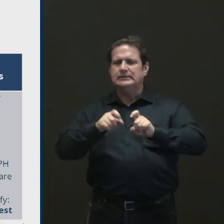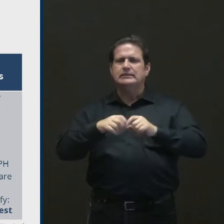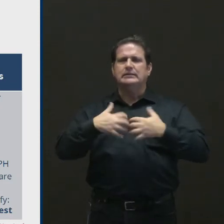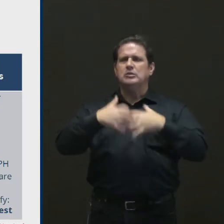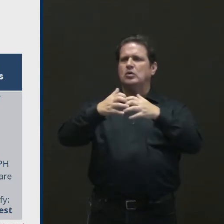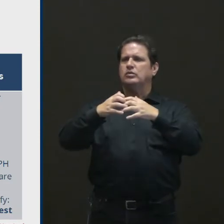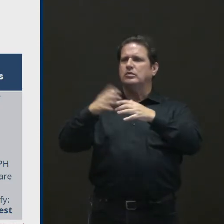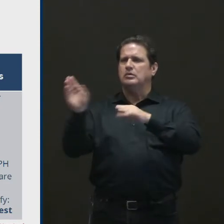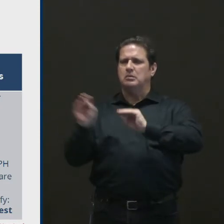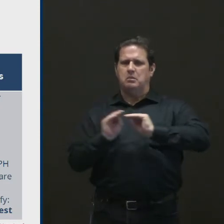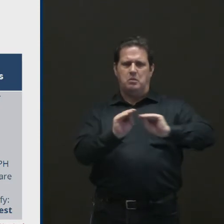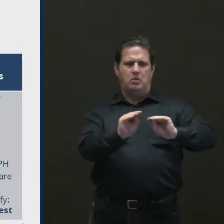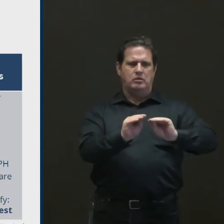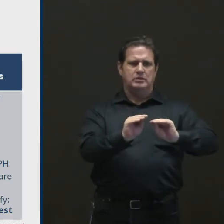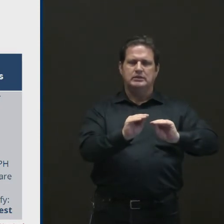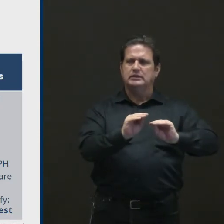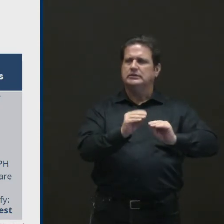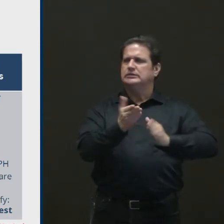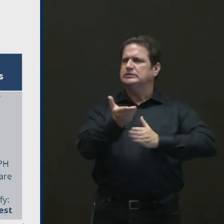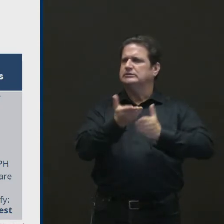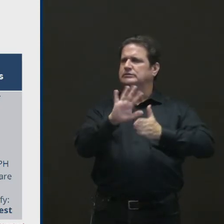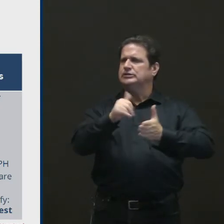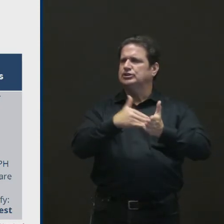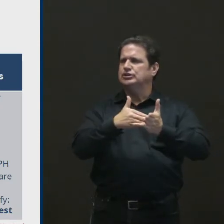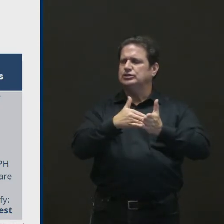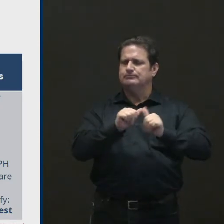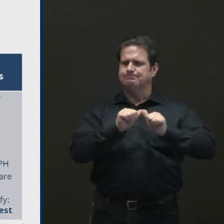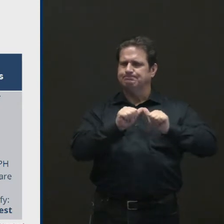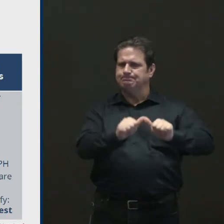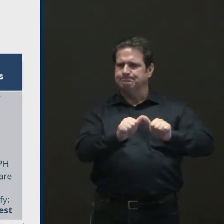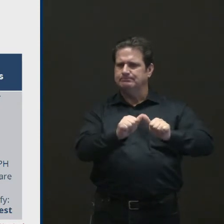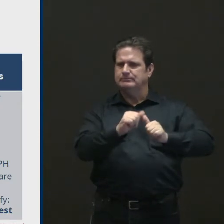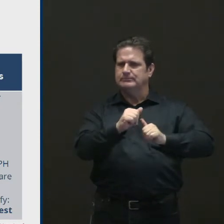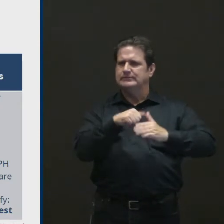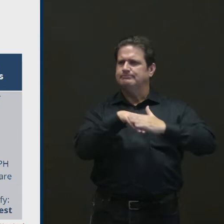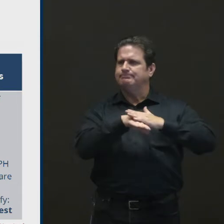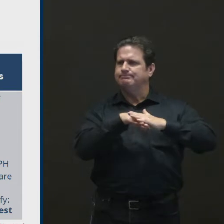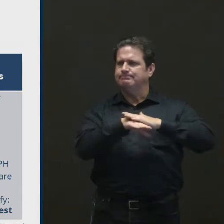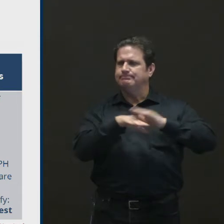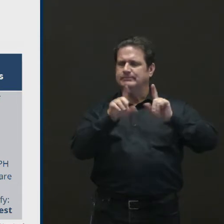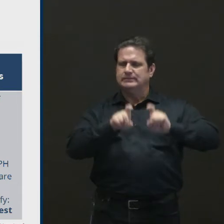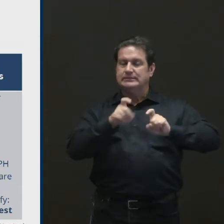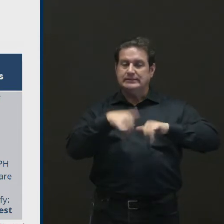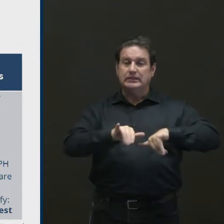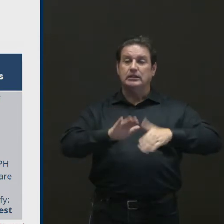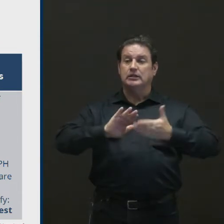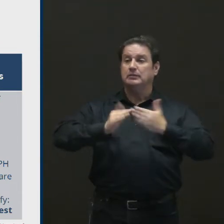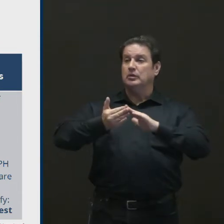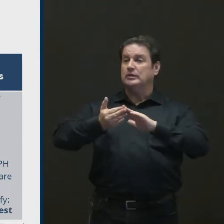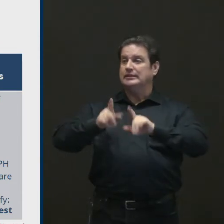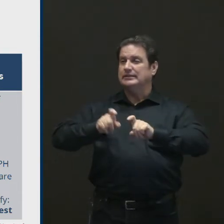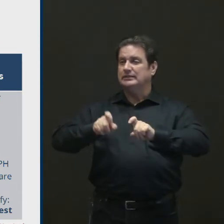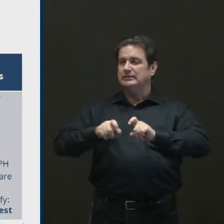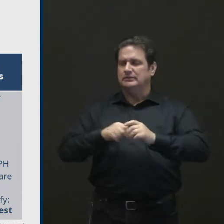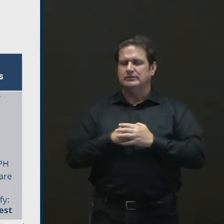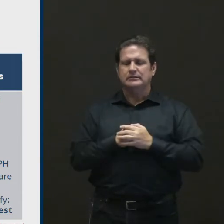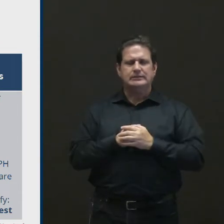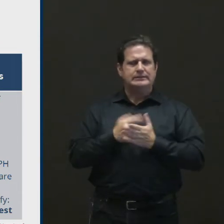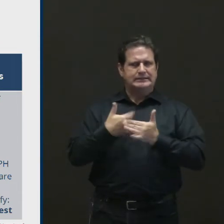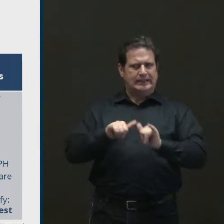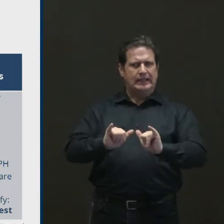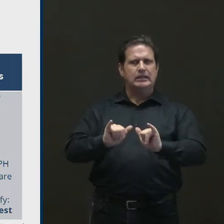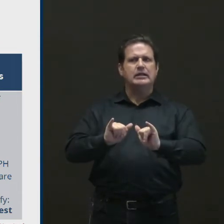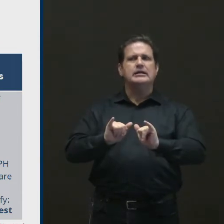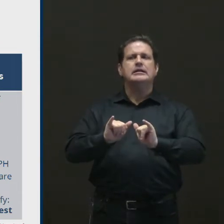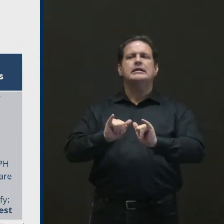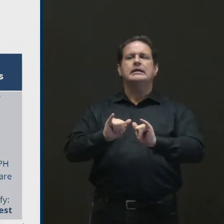them, into some of these service centers to assist. So we will still be doing community testing, I think, the next slide, but I'll go through this at first and talk